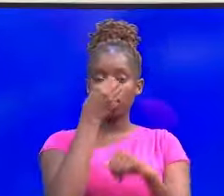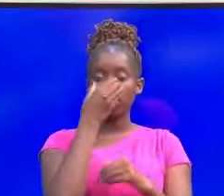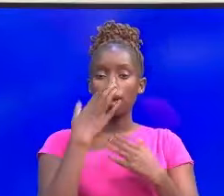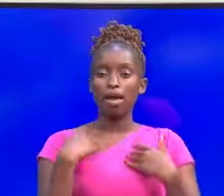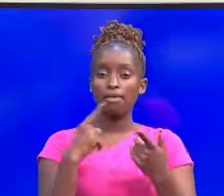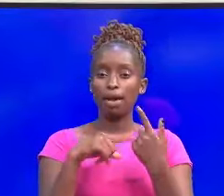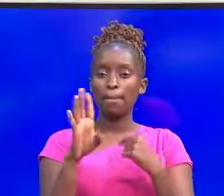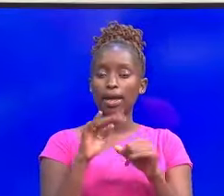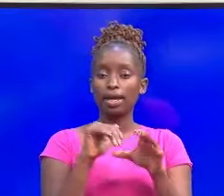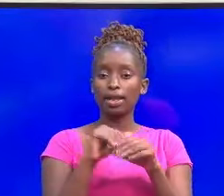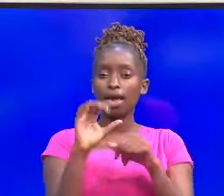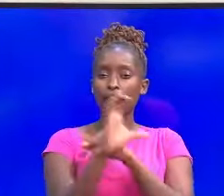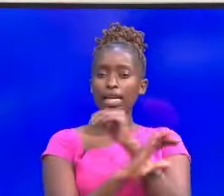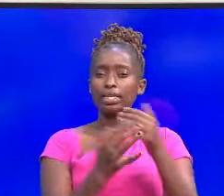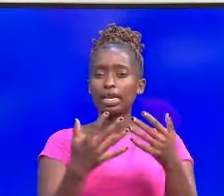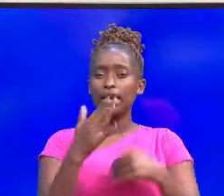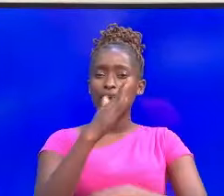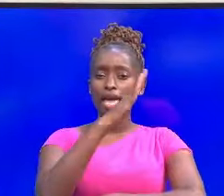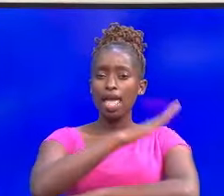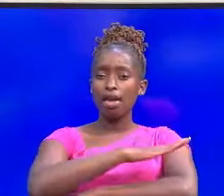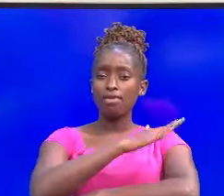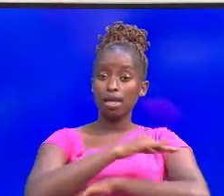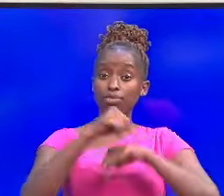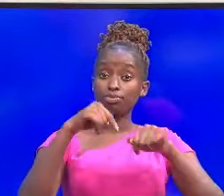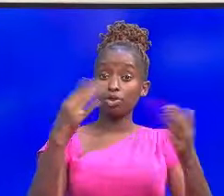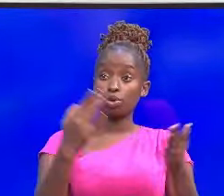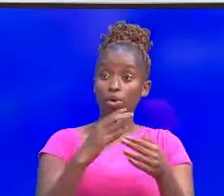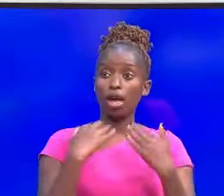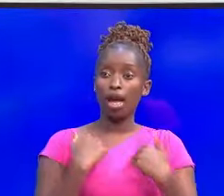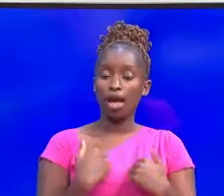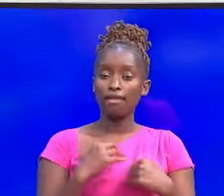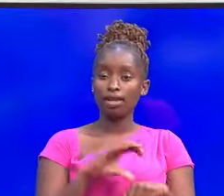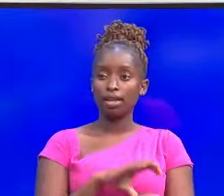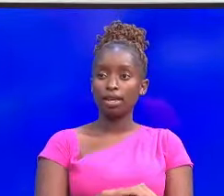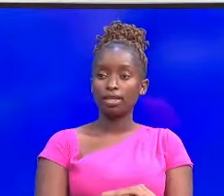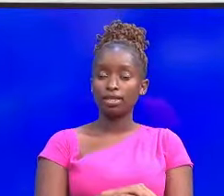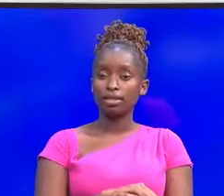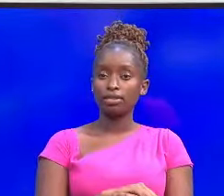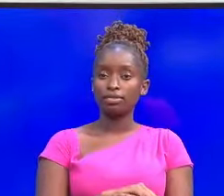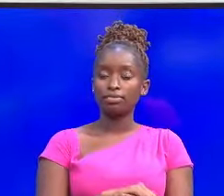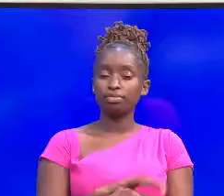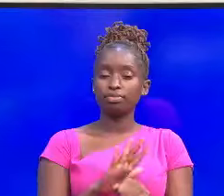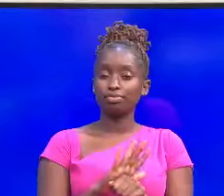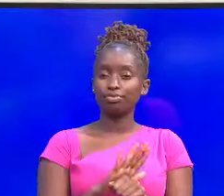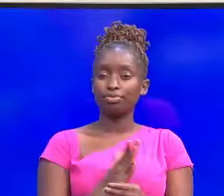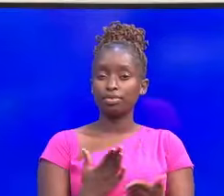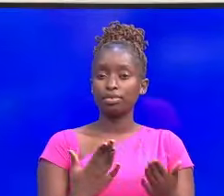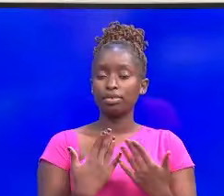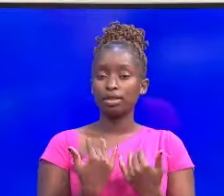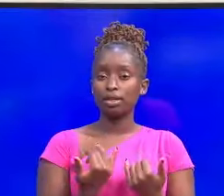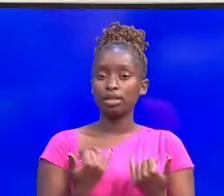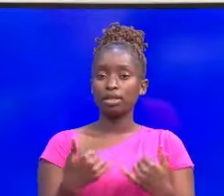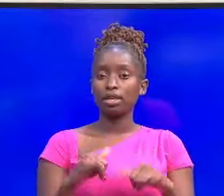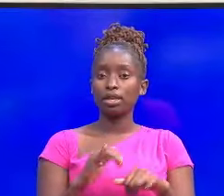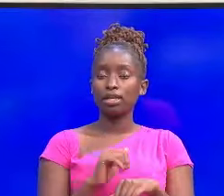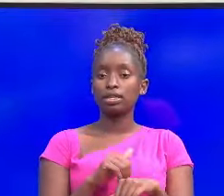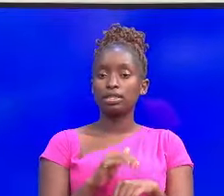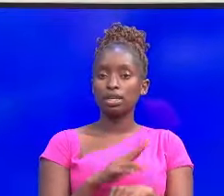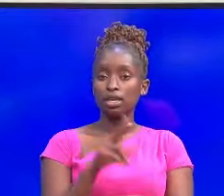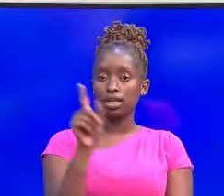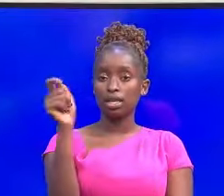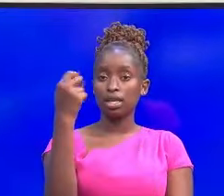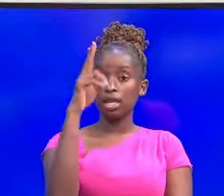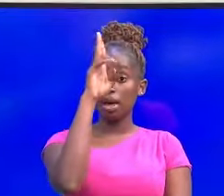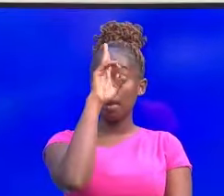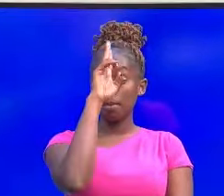into the country this evening, where he is facing increasing calls to drop the decision to send Kenyan police officers to Haiti.